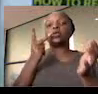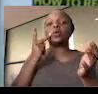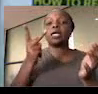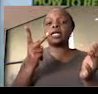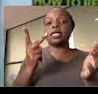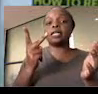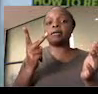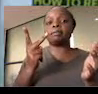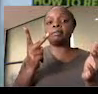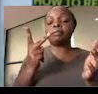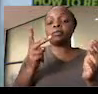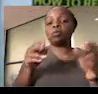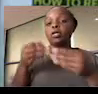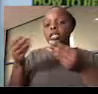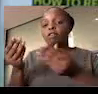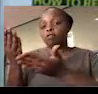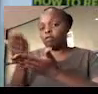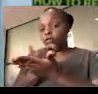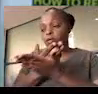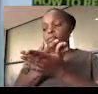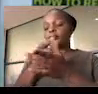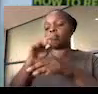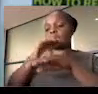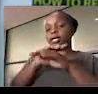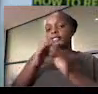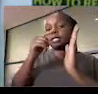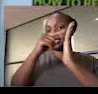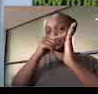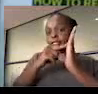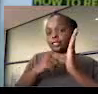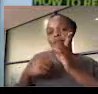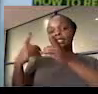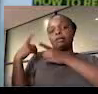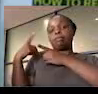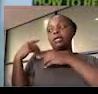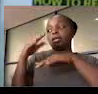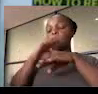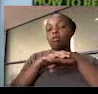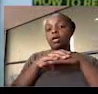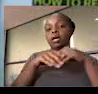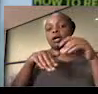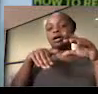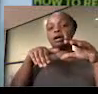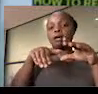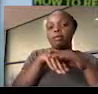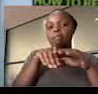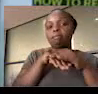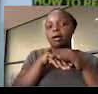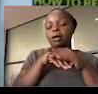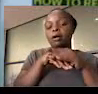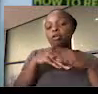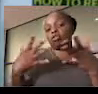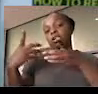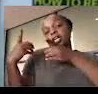have different category of membership. Is that okay, John? Yes. Which categories are